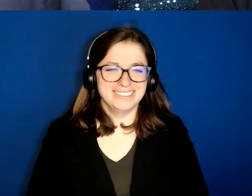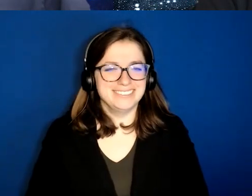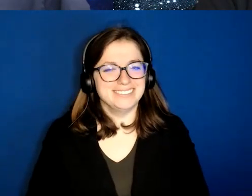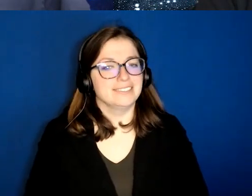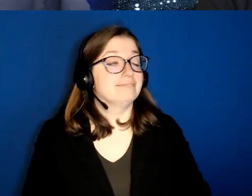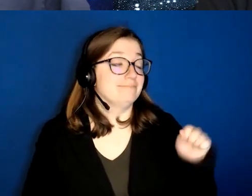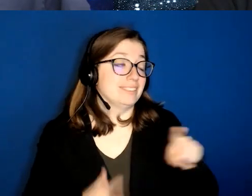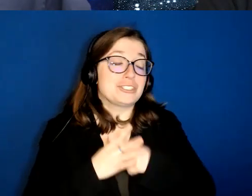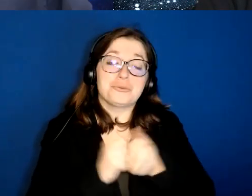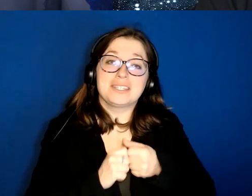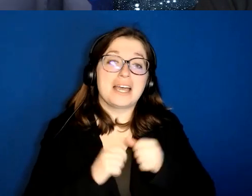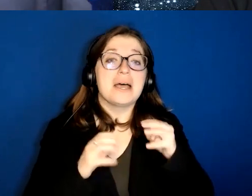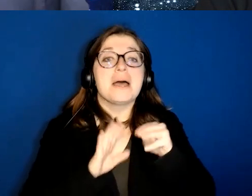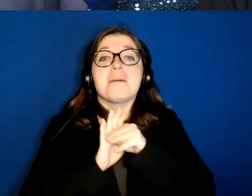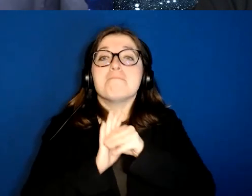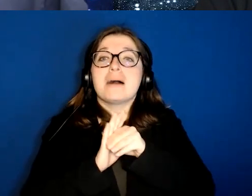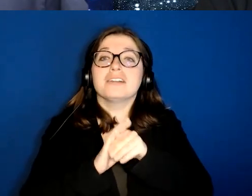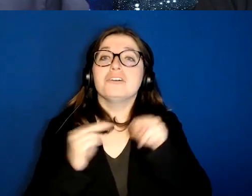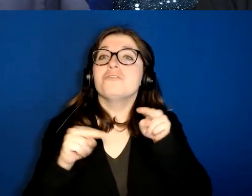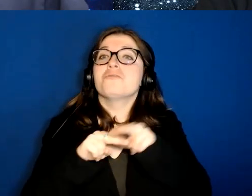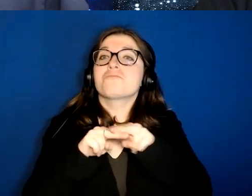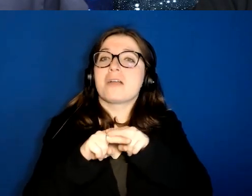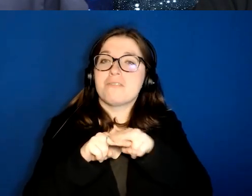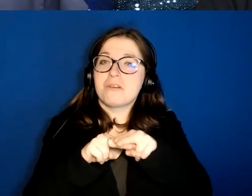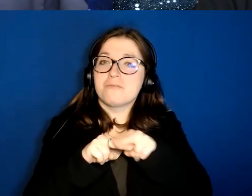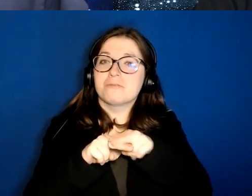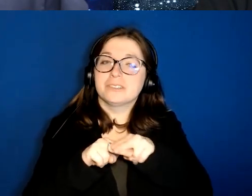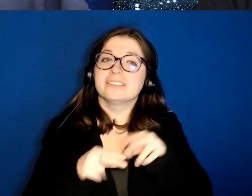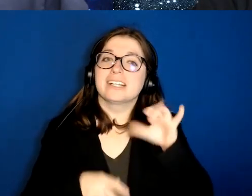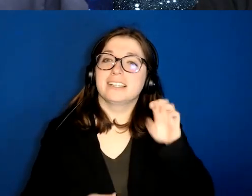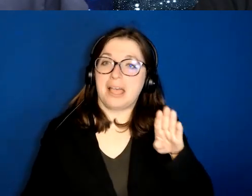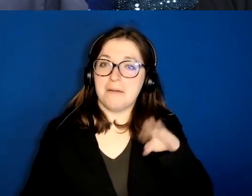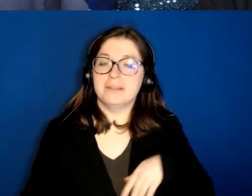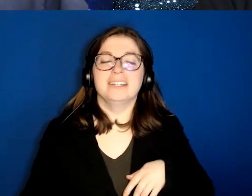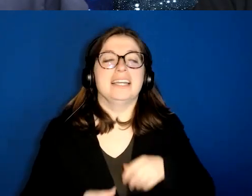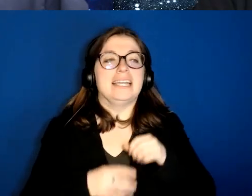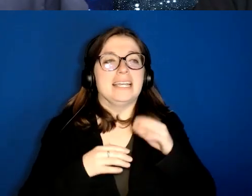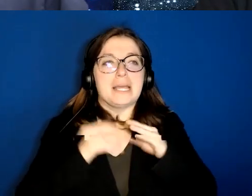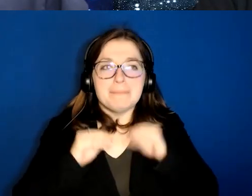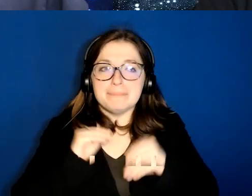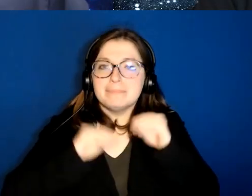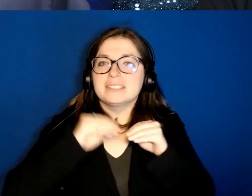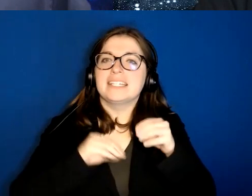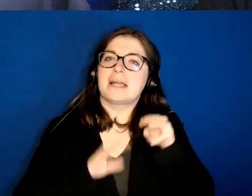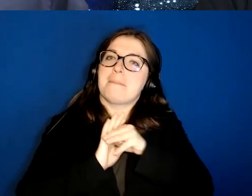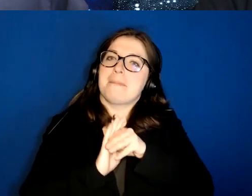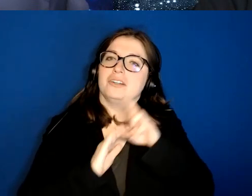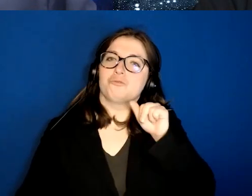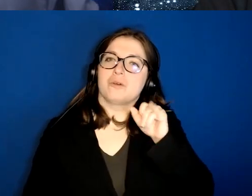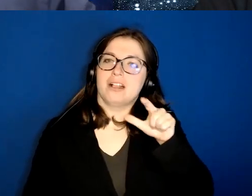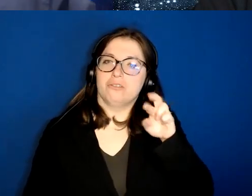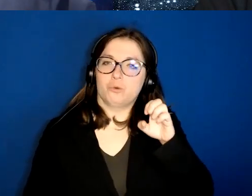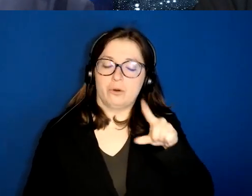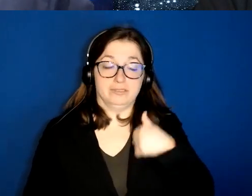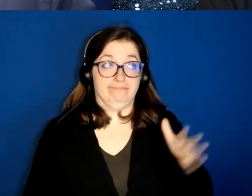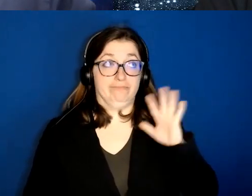Model Railroad Club at MIT, building model railroads out of telephone parts, and that's the fundamental thing, you know. And I remember when I was a kid, we were just poor. They